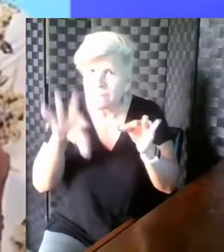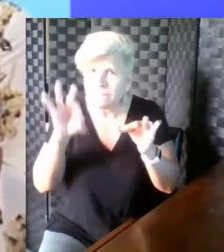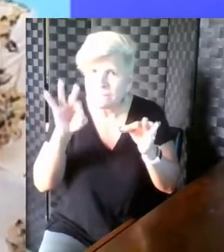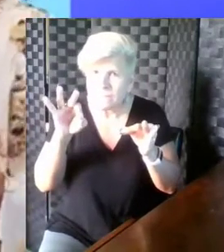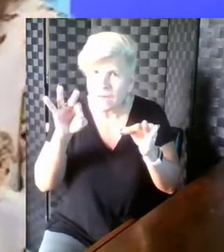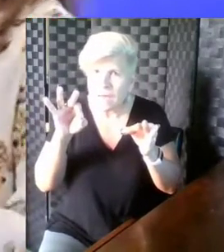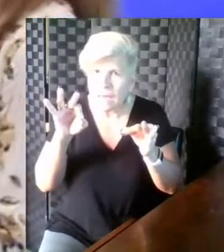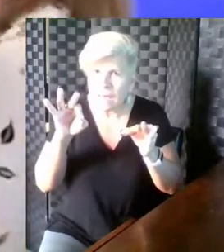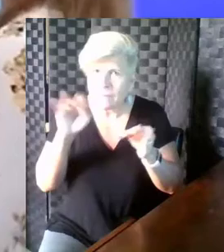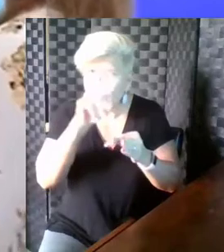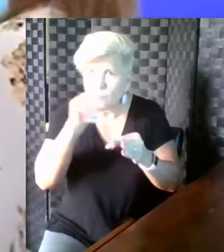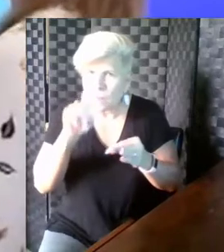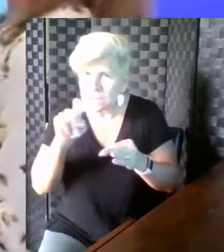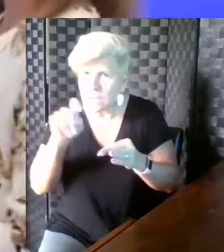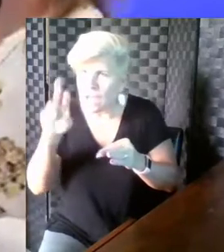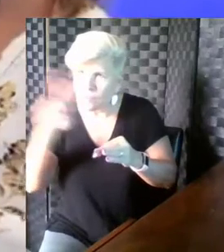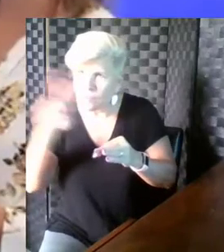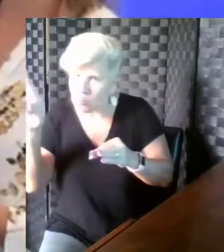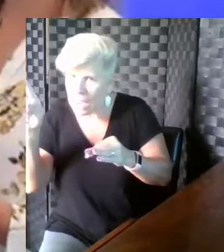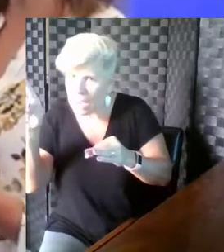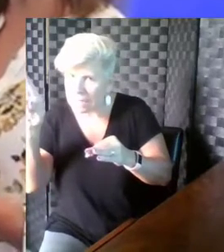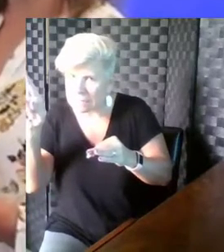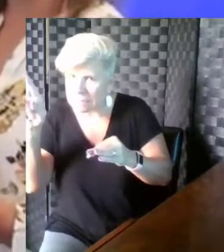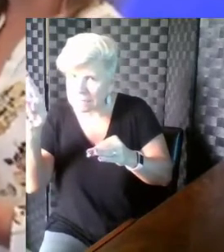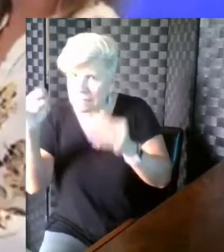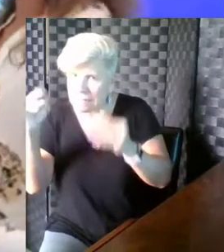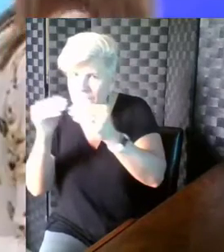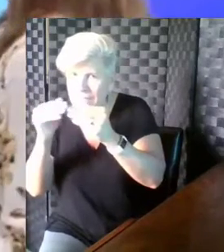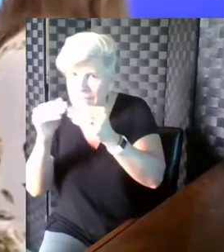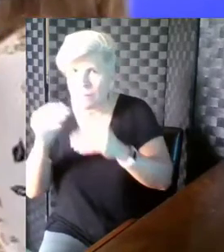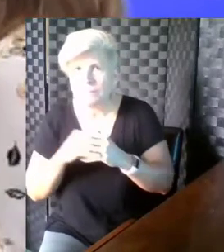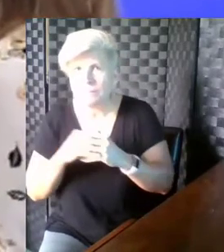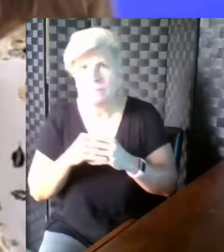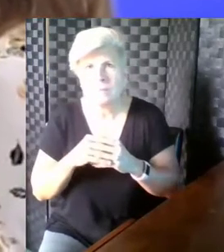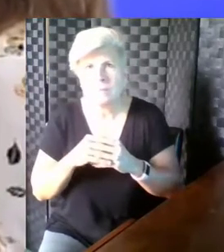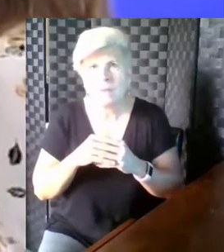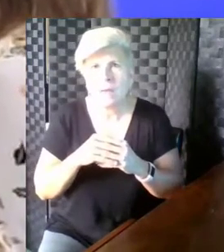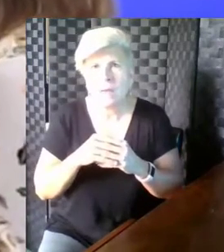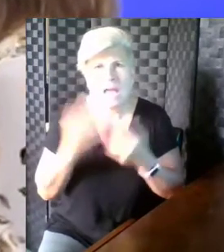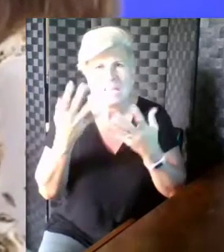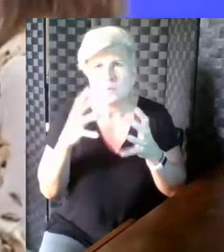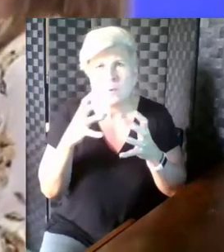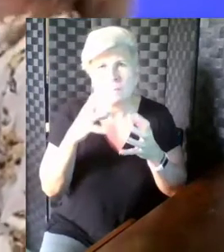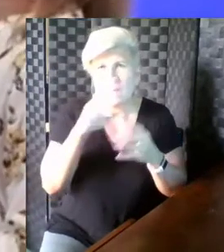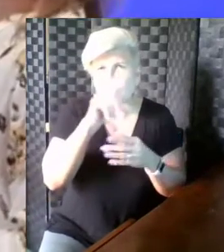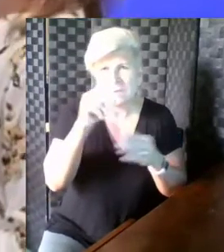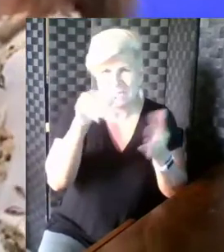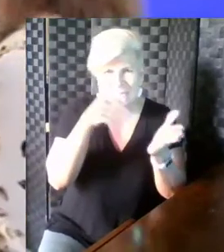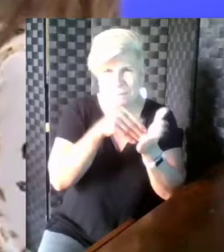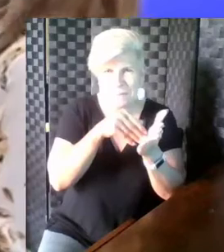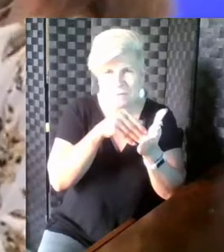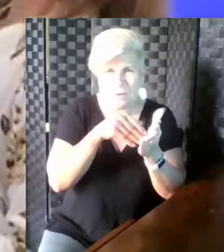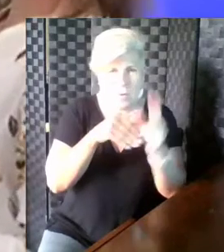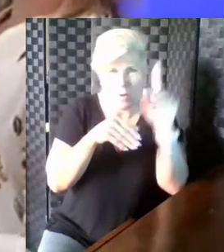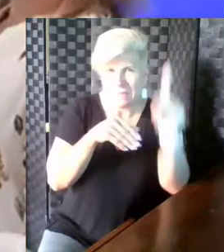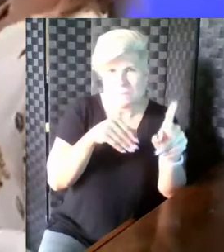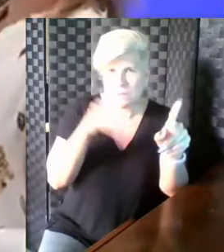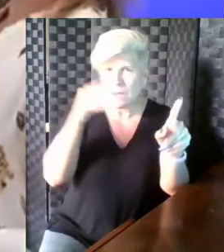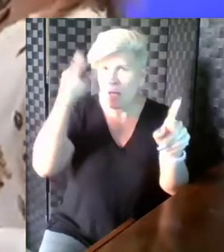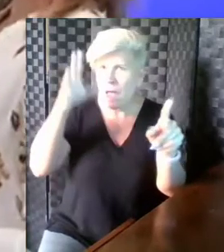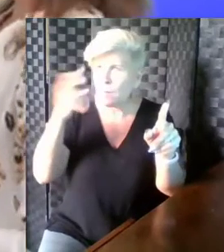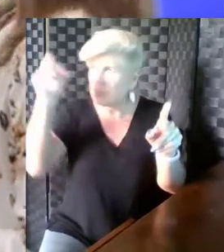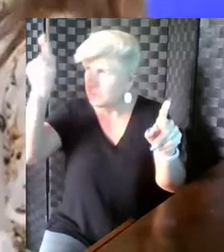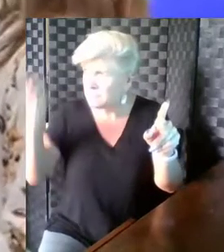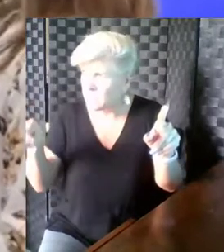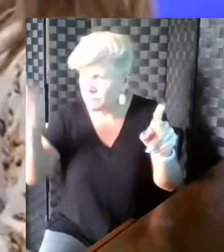find the question mark on the right-hand side of that equal sign. So in other words, I don't want my question mark to be on this side. I want it to be